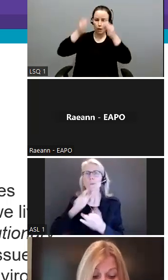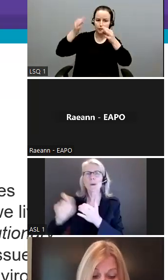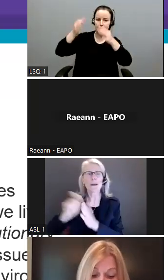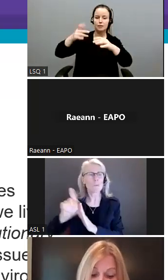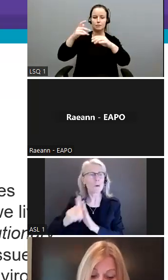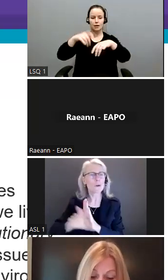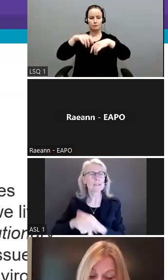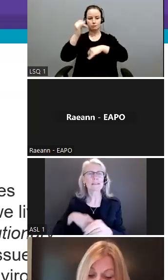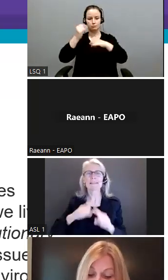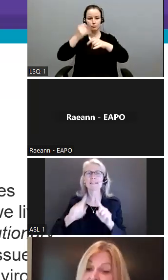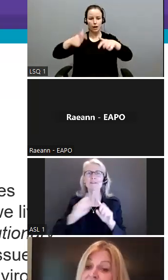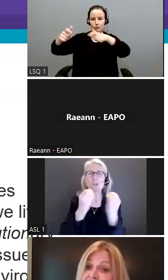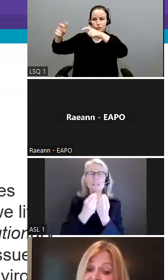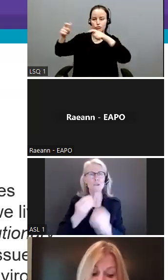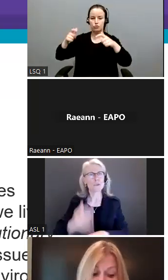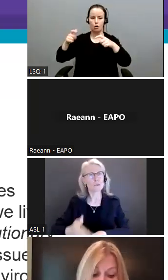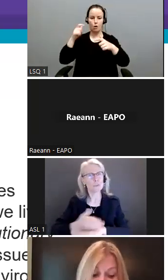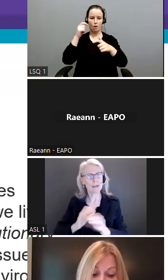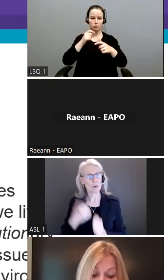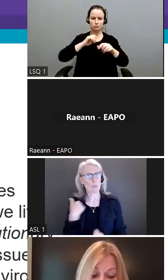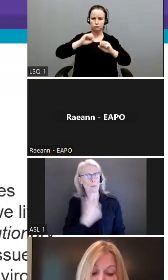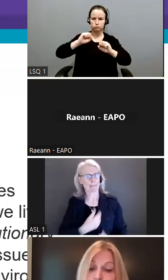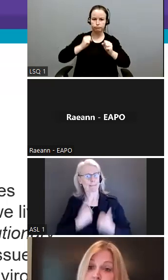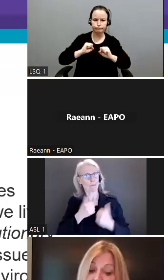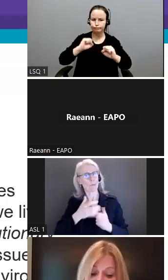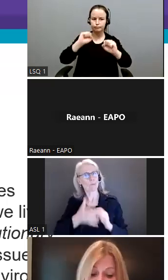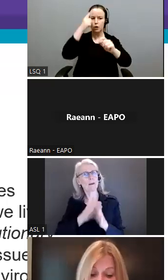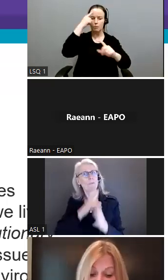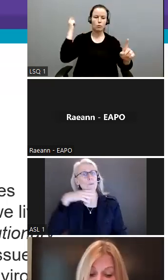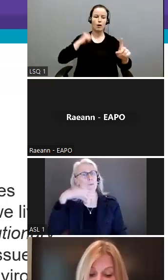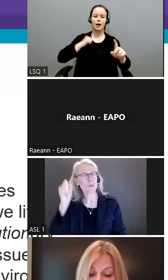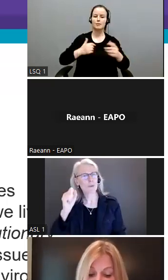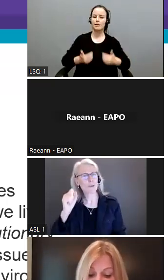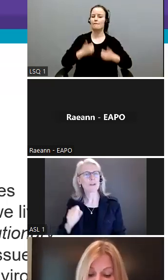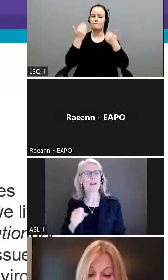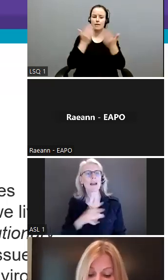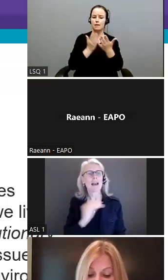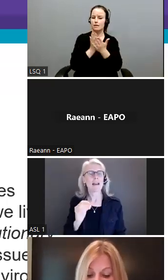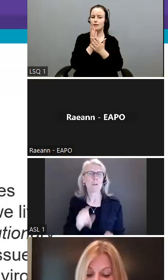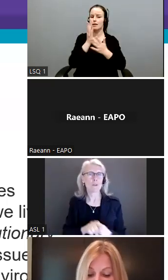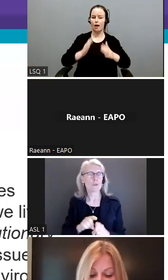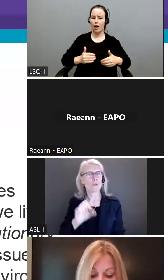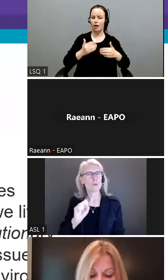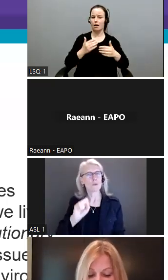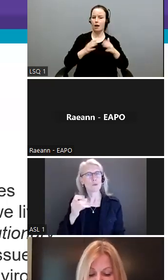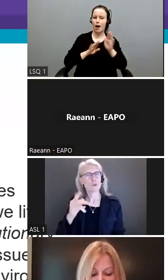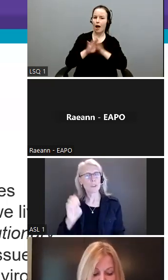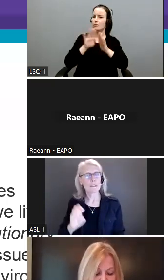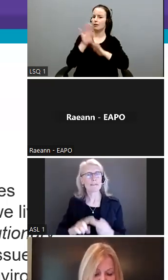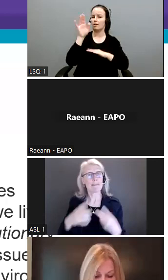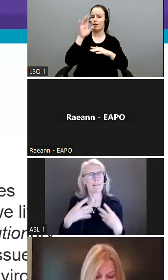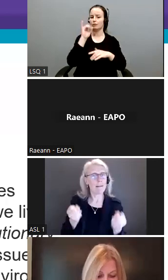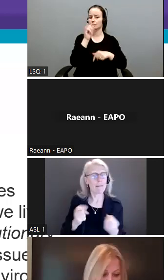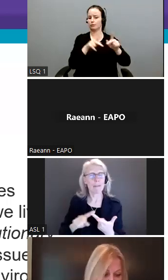life. Moira has written extensively on issues related to older adults, along with social justice, health, and the